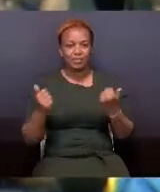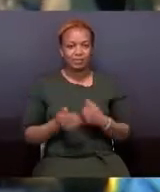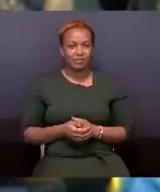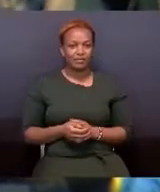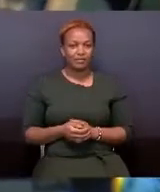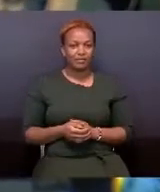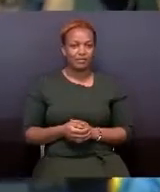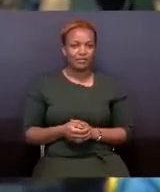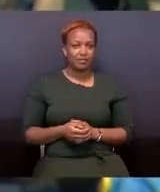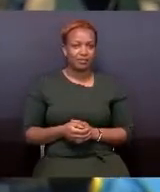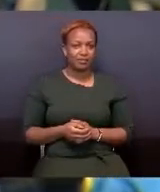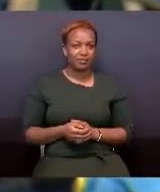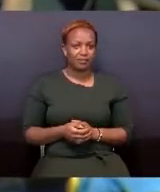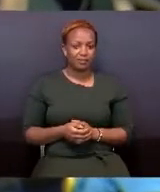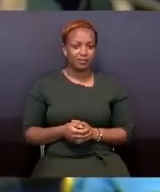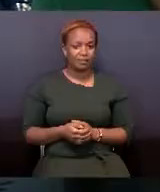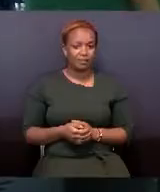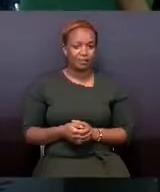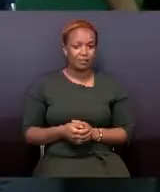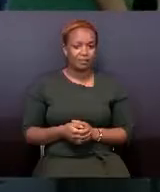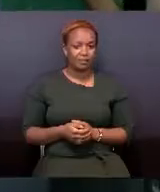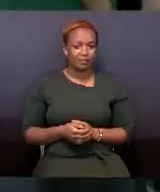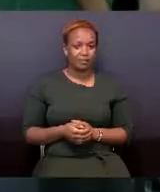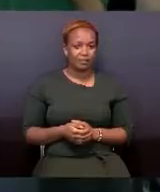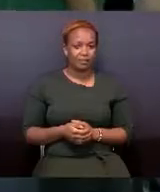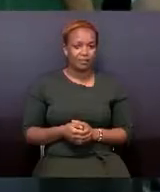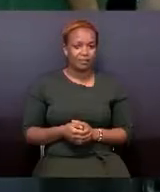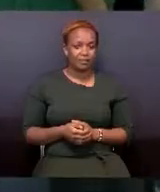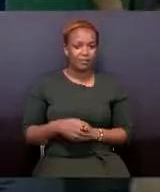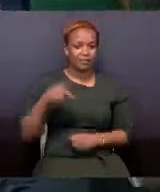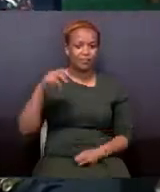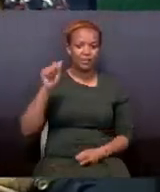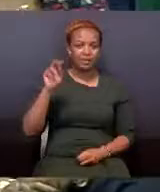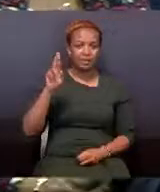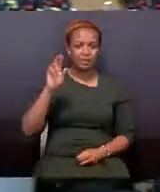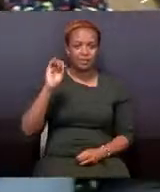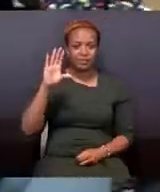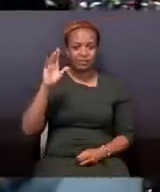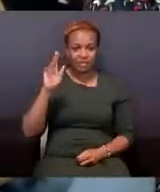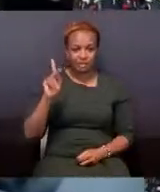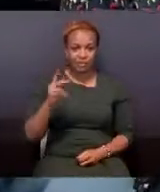Here you see Kalilou Fadiga, Patrick Mboma, Lilian Thuram,